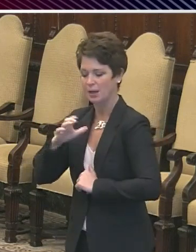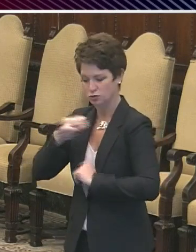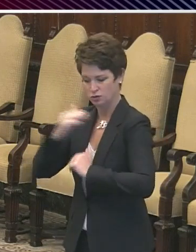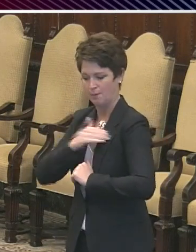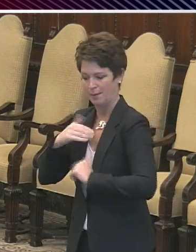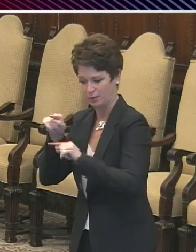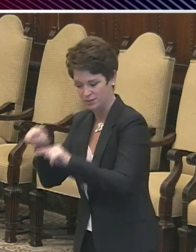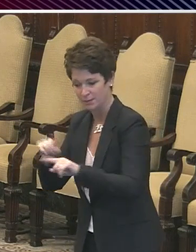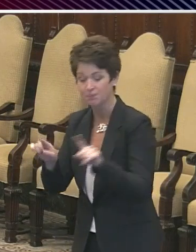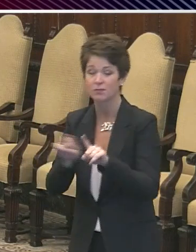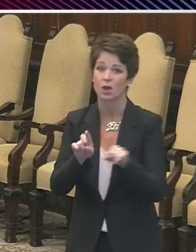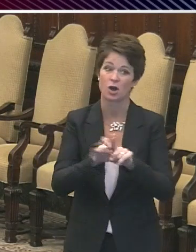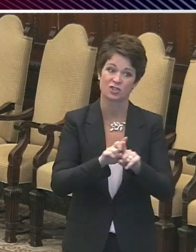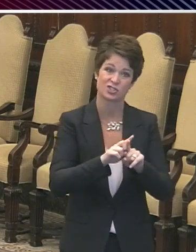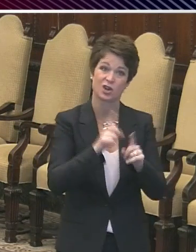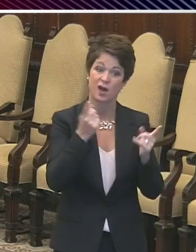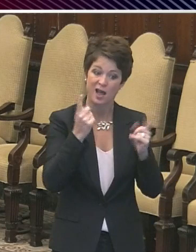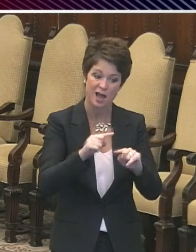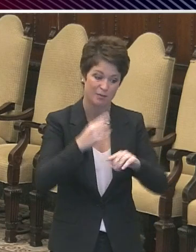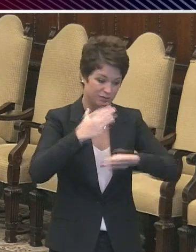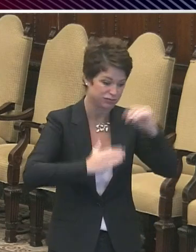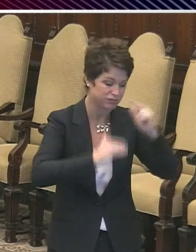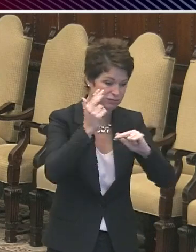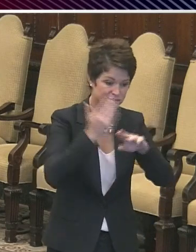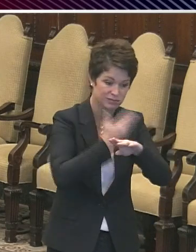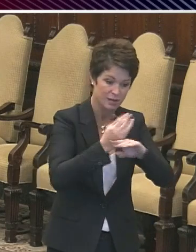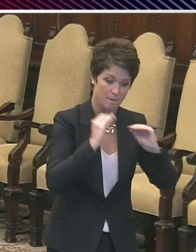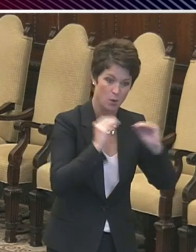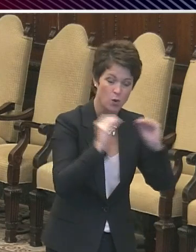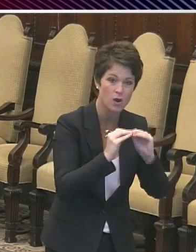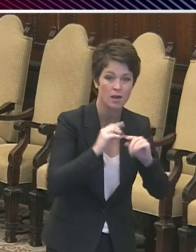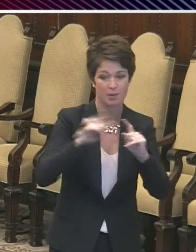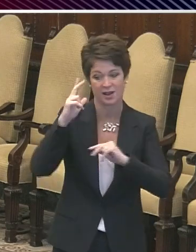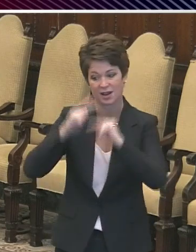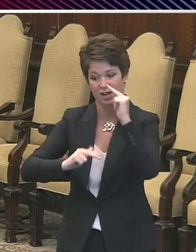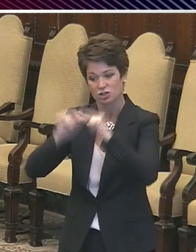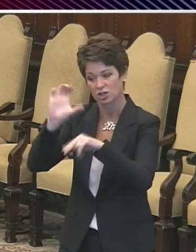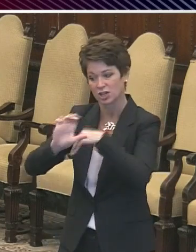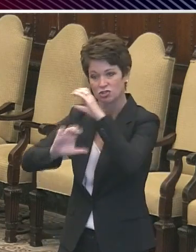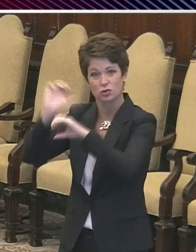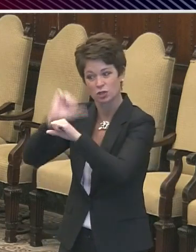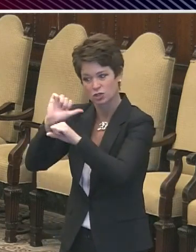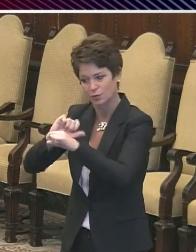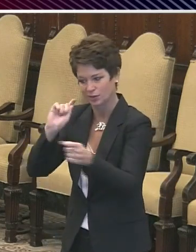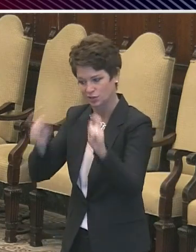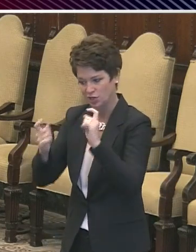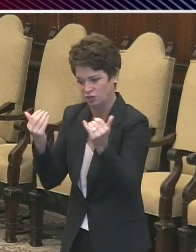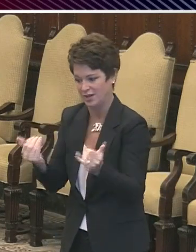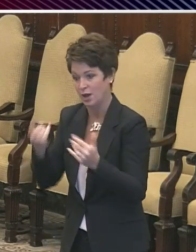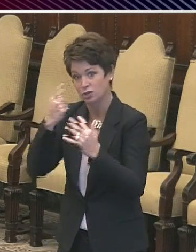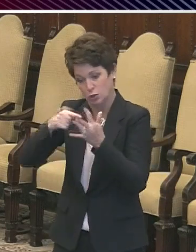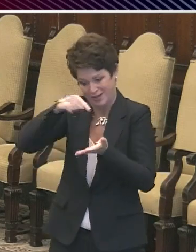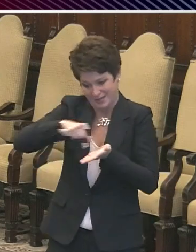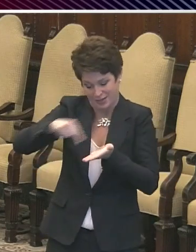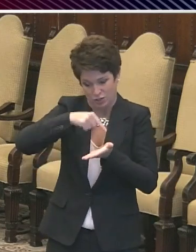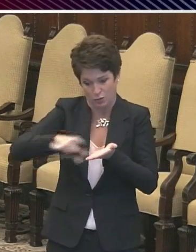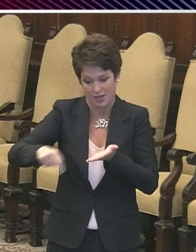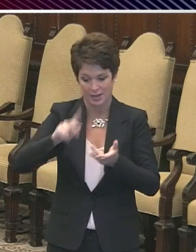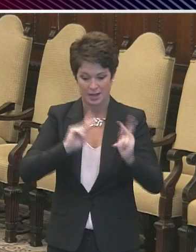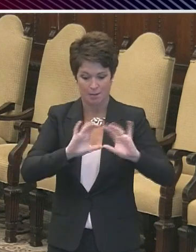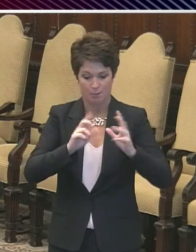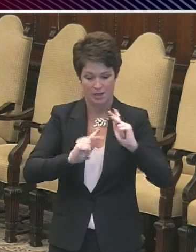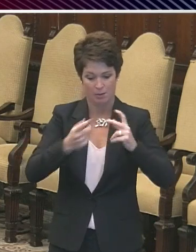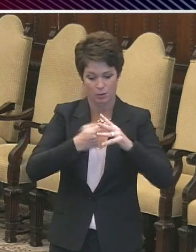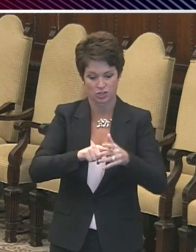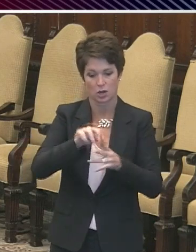city, we also have begun to restart important infrastructure work carried out by our operating departments. Starting this week, crews will begin